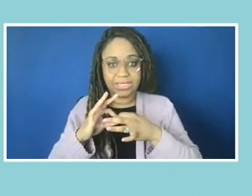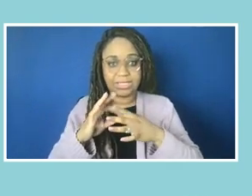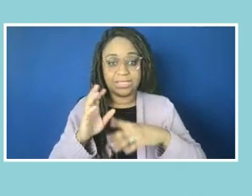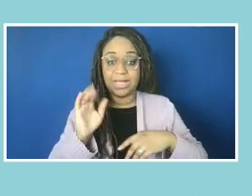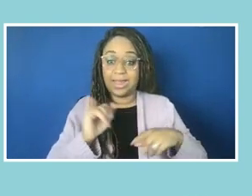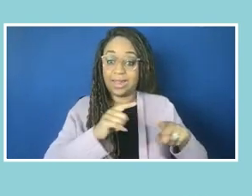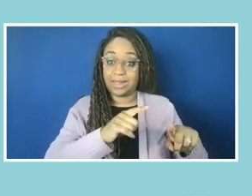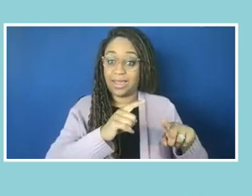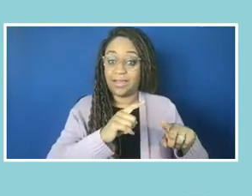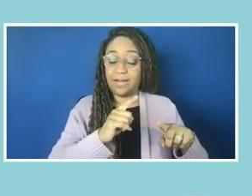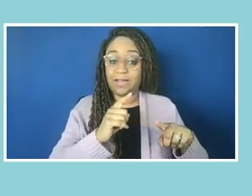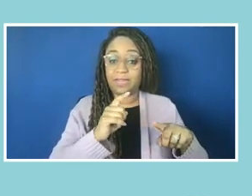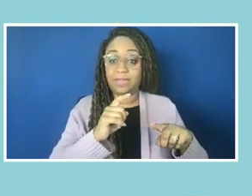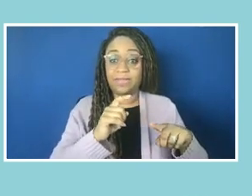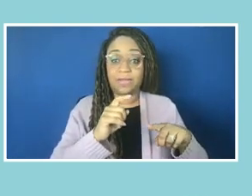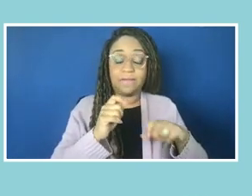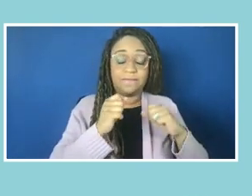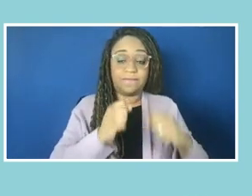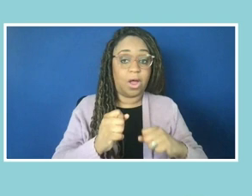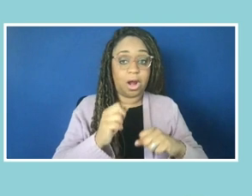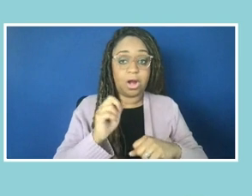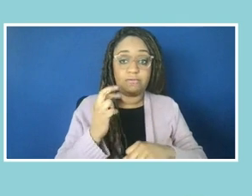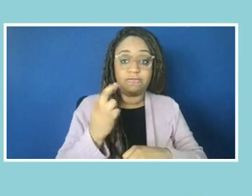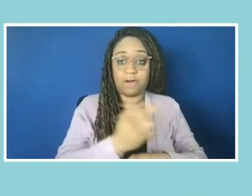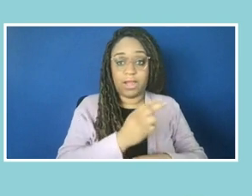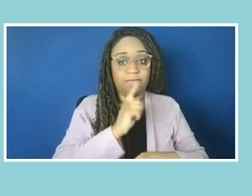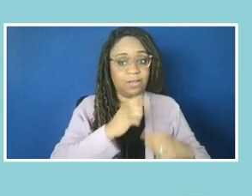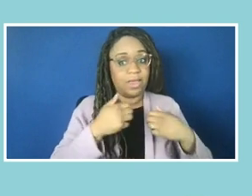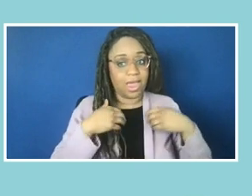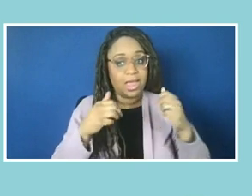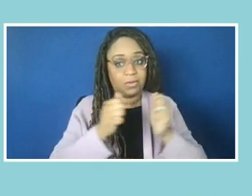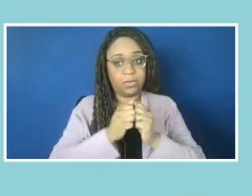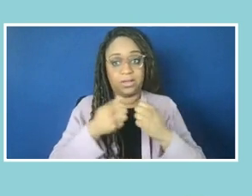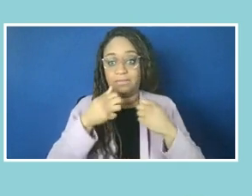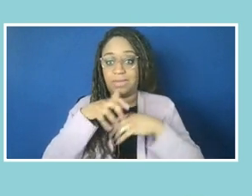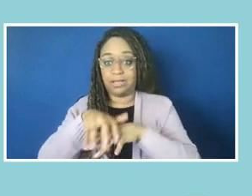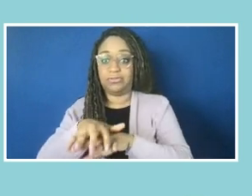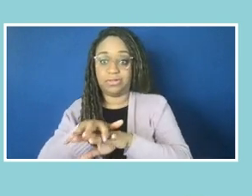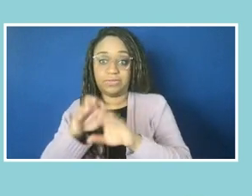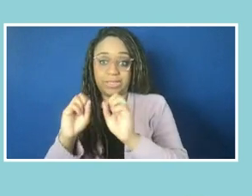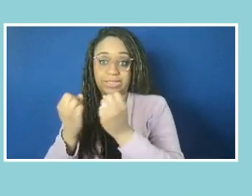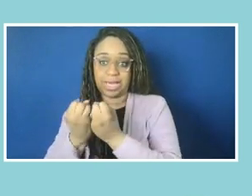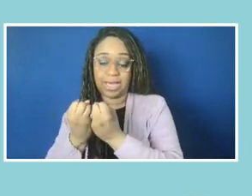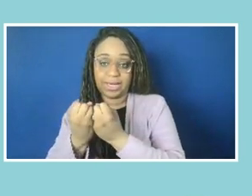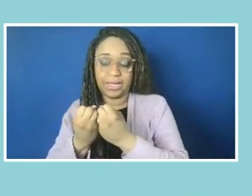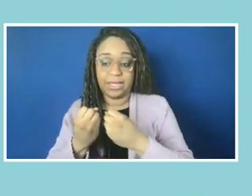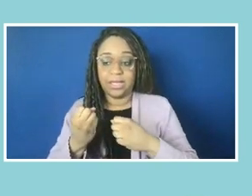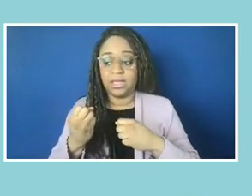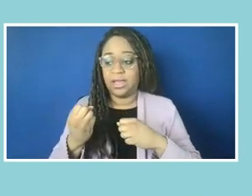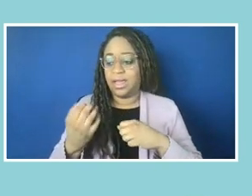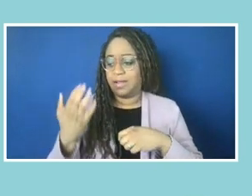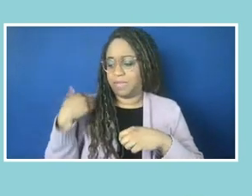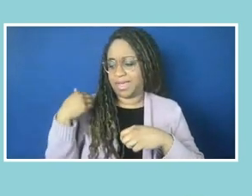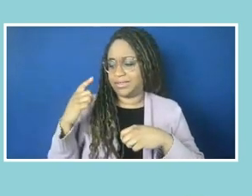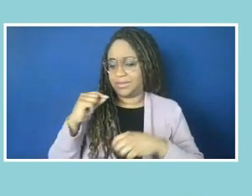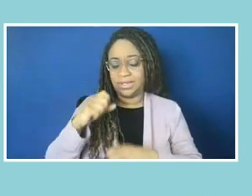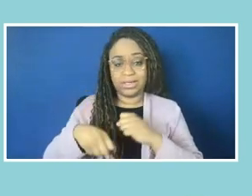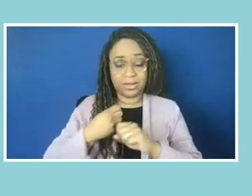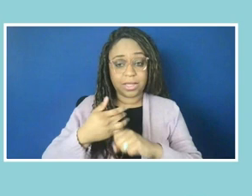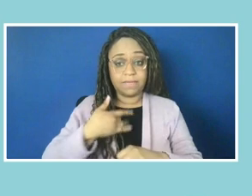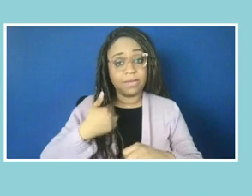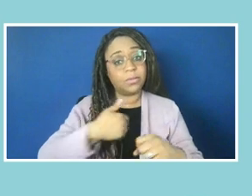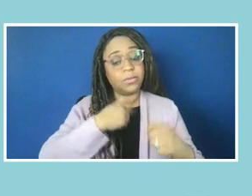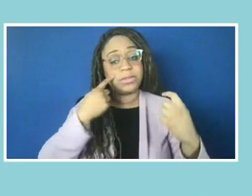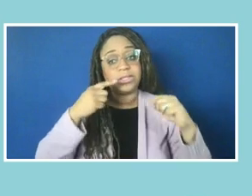mainstream. And I think that we, over the past 20 years, have been successful in that regard. And in the course of the past 20 years, we've